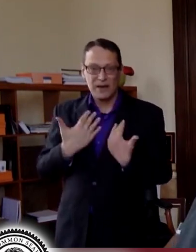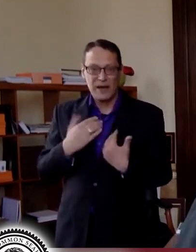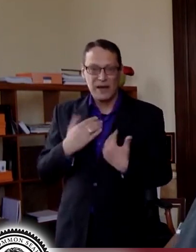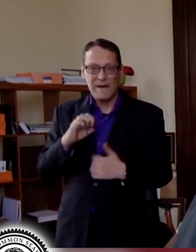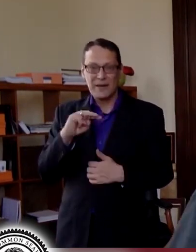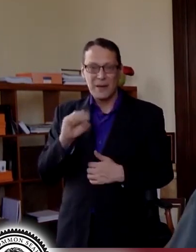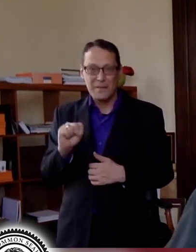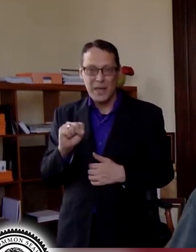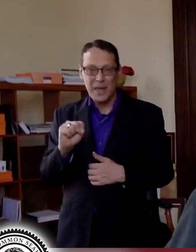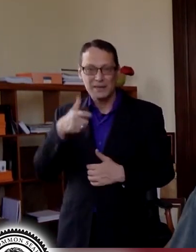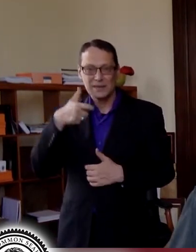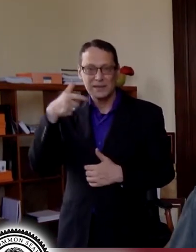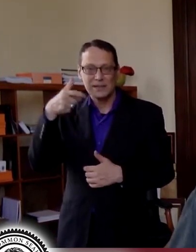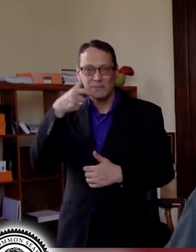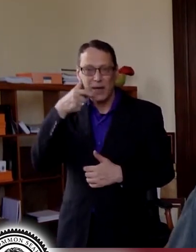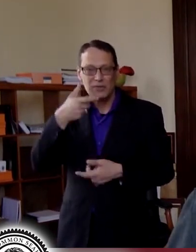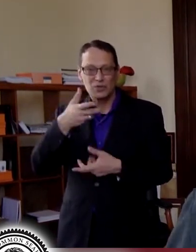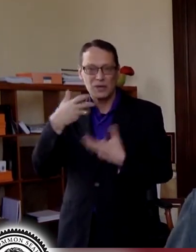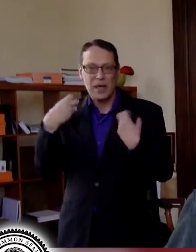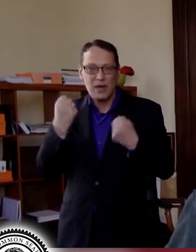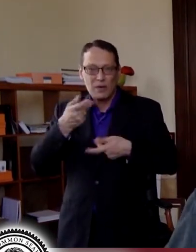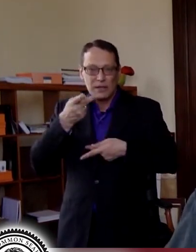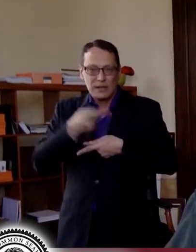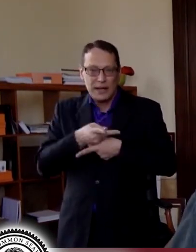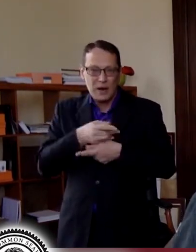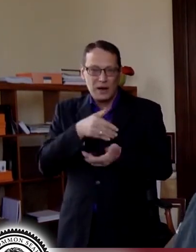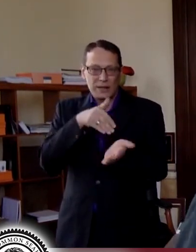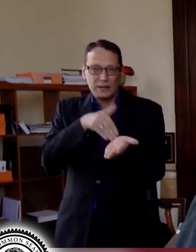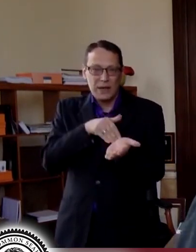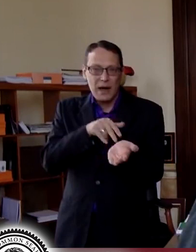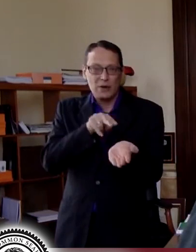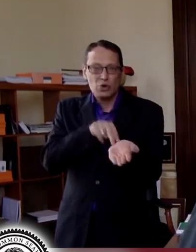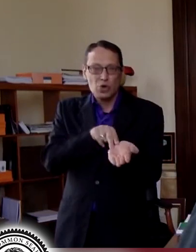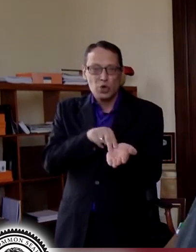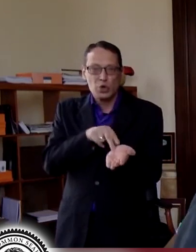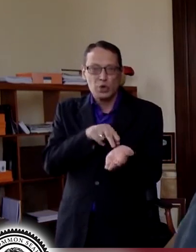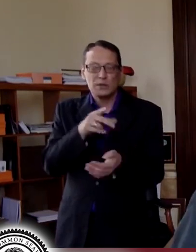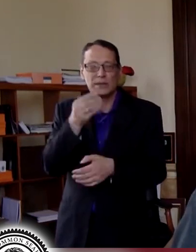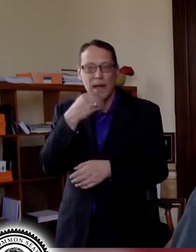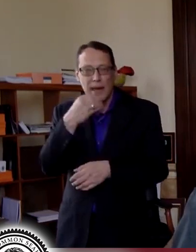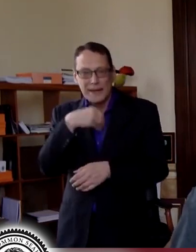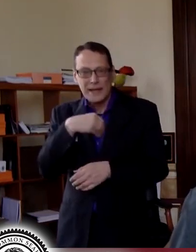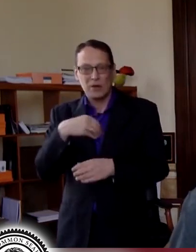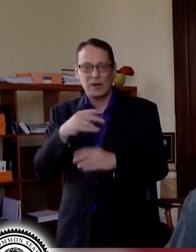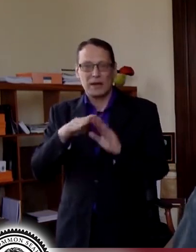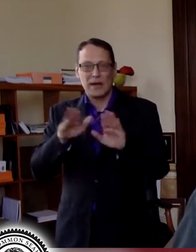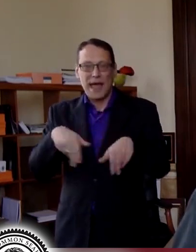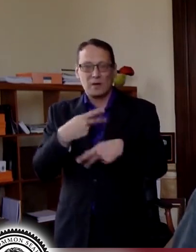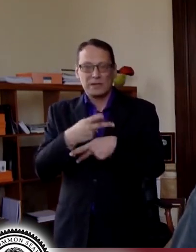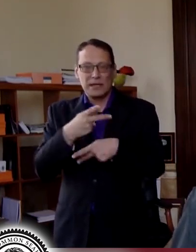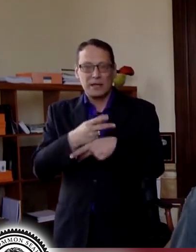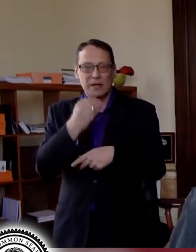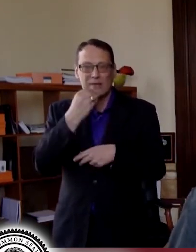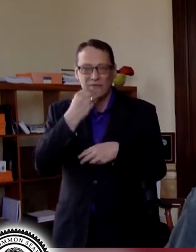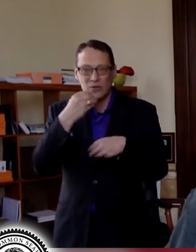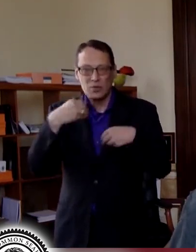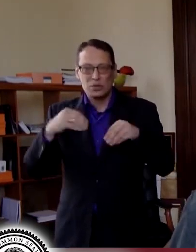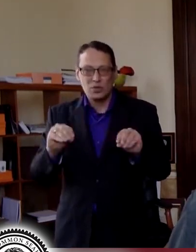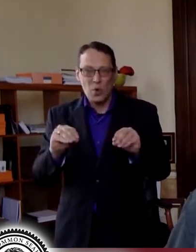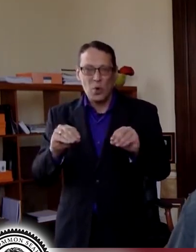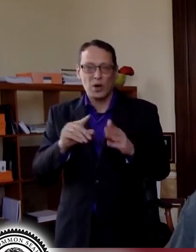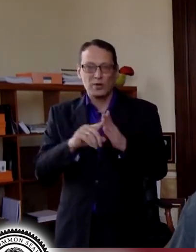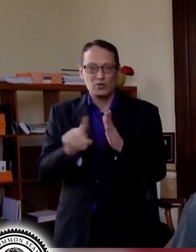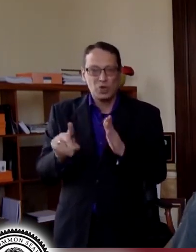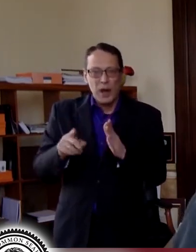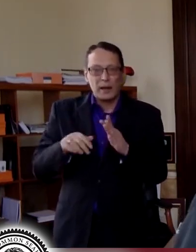dispatch, healthcare workers, doctors, nurses, dietary, housekeeping, grocery store workers, checkers,